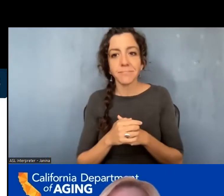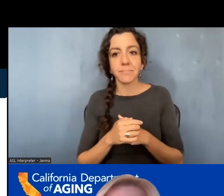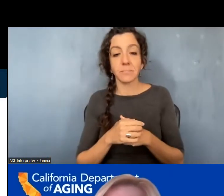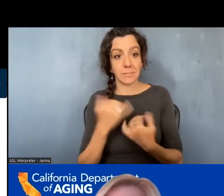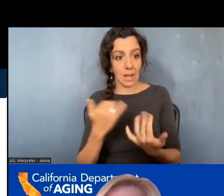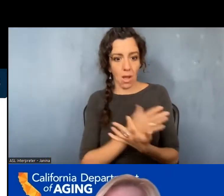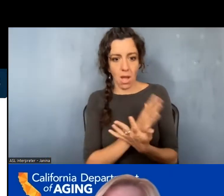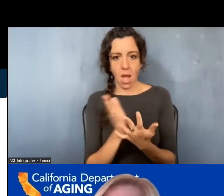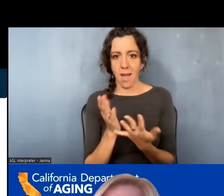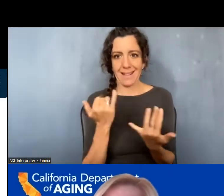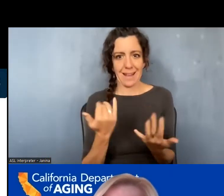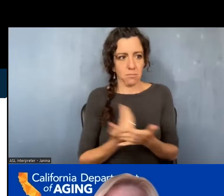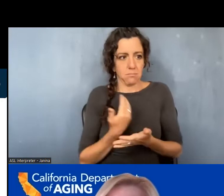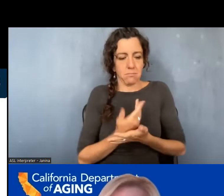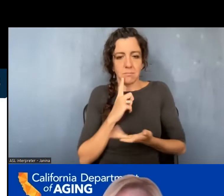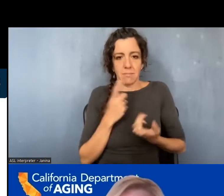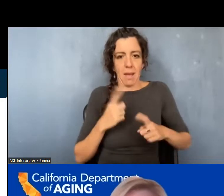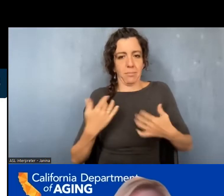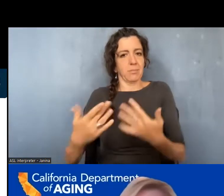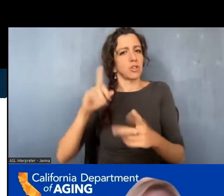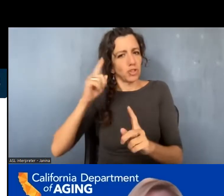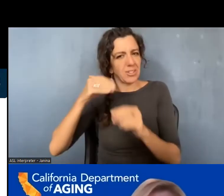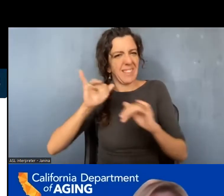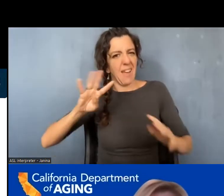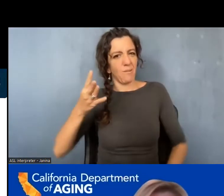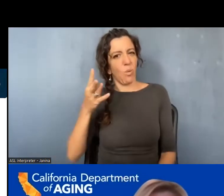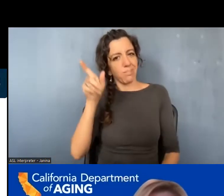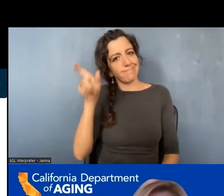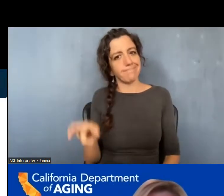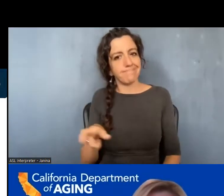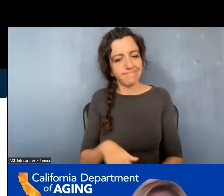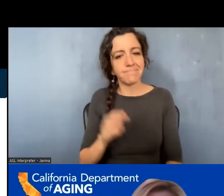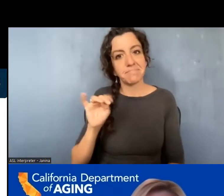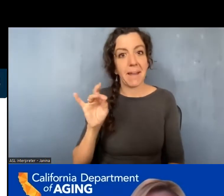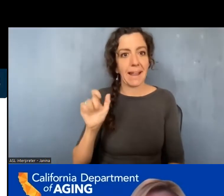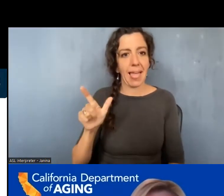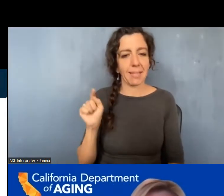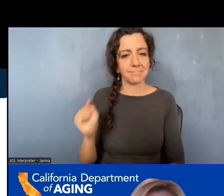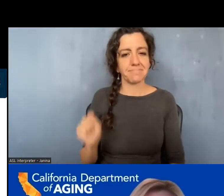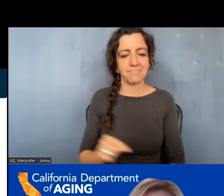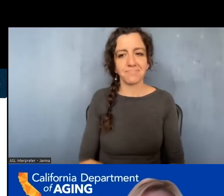areas that are happening just in Medi-Cal alone. Next slide, please.